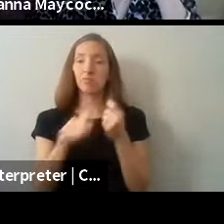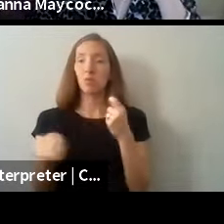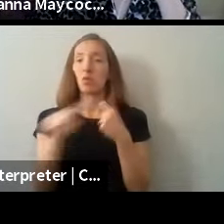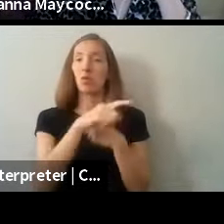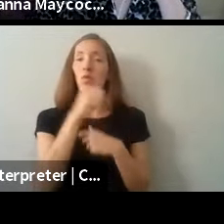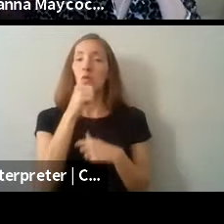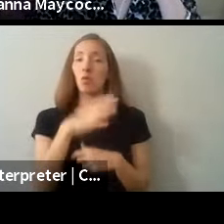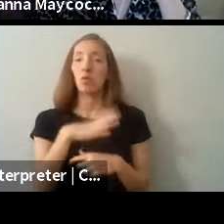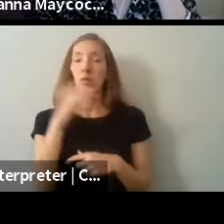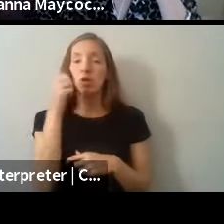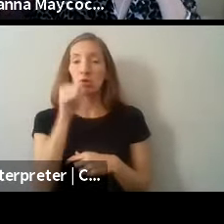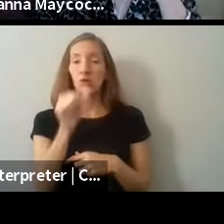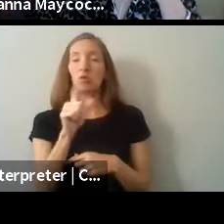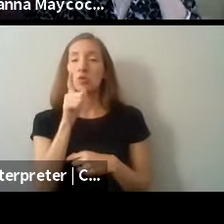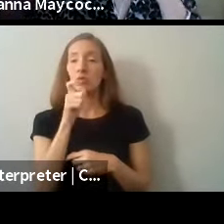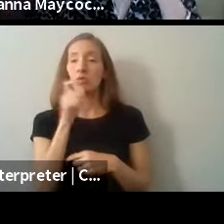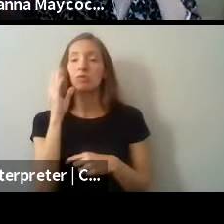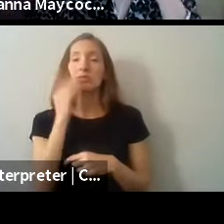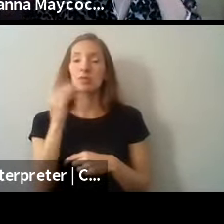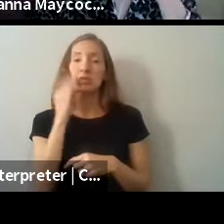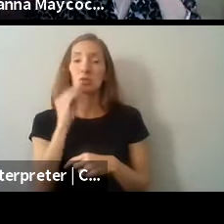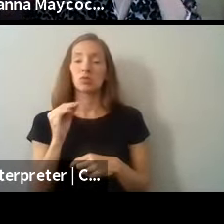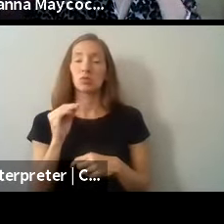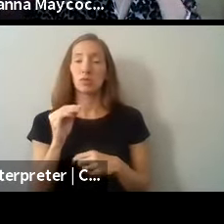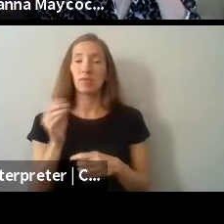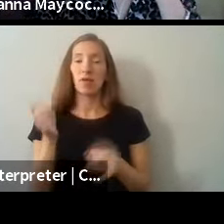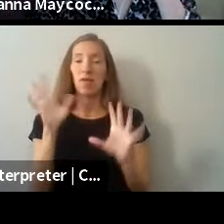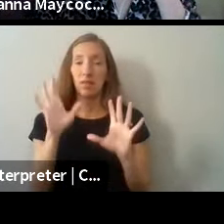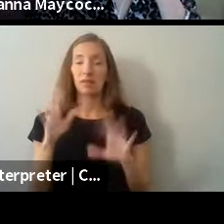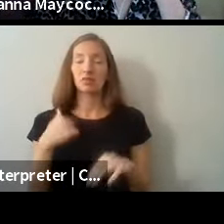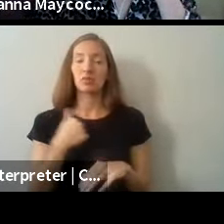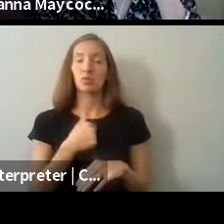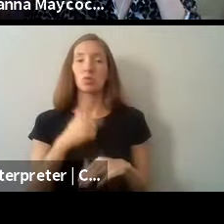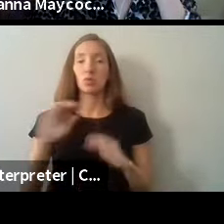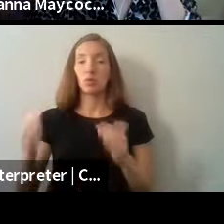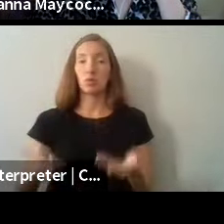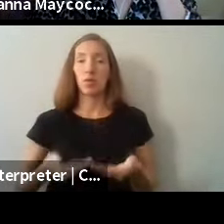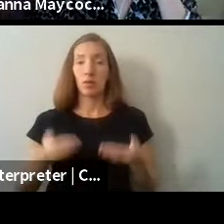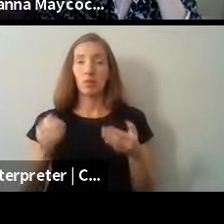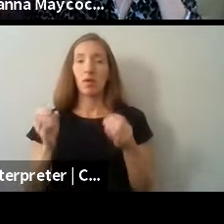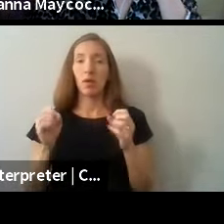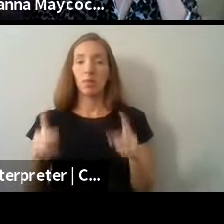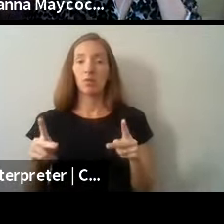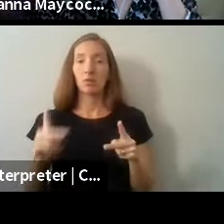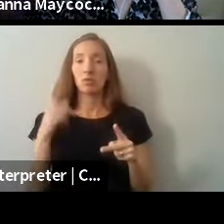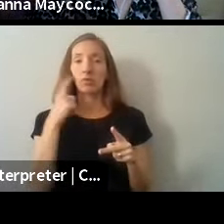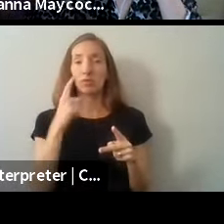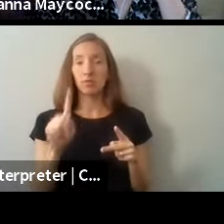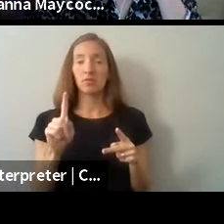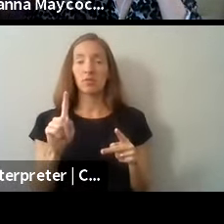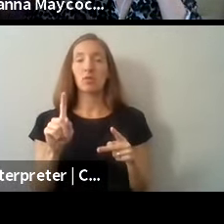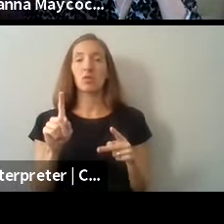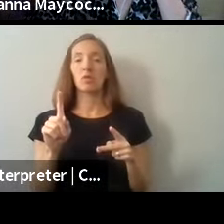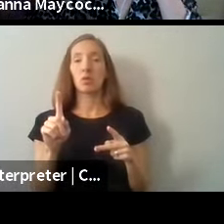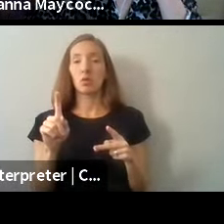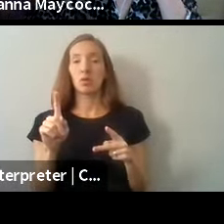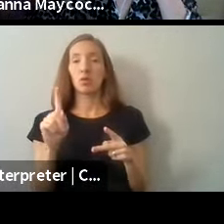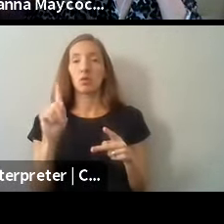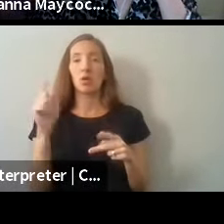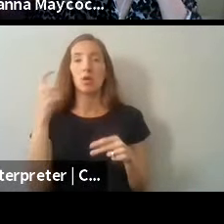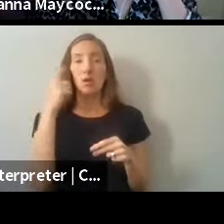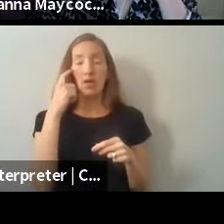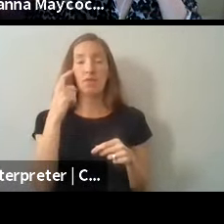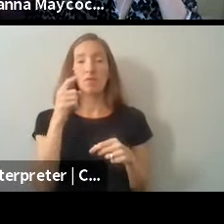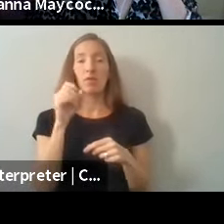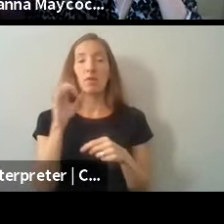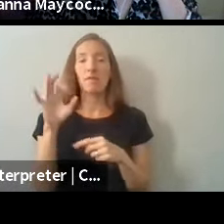girls who are experiencing violence. We would welcome the opportunity to hear about the measures that the government of Ecuador